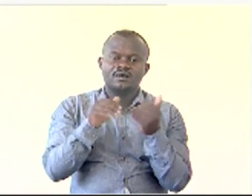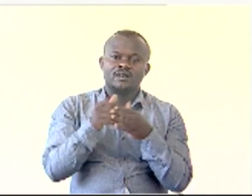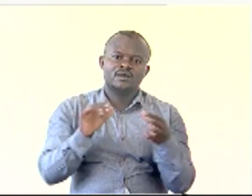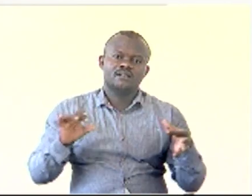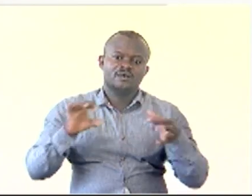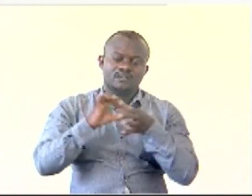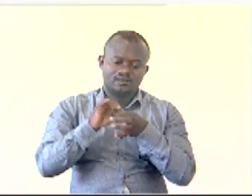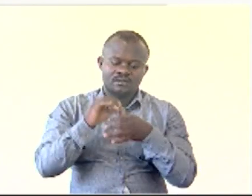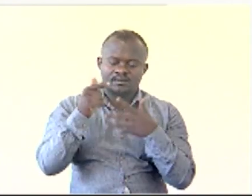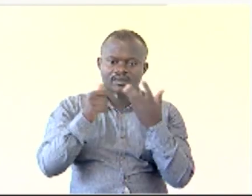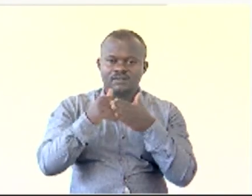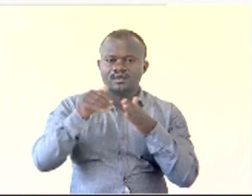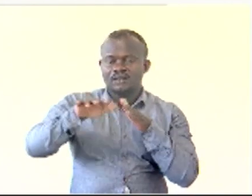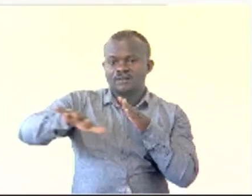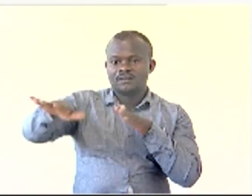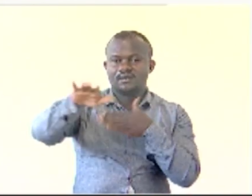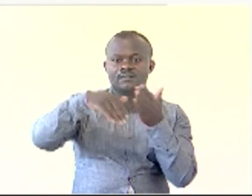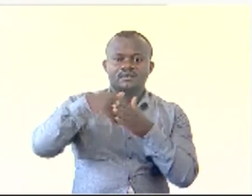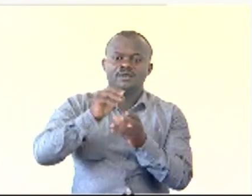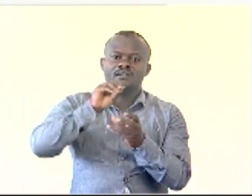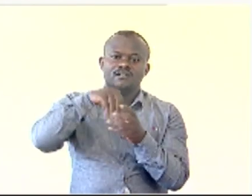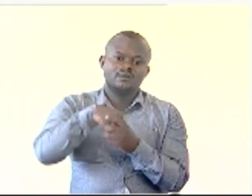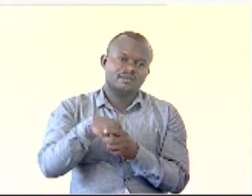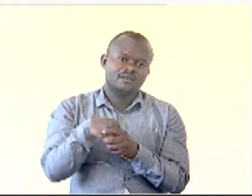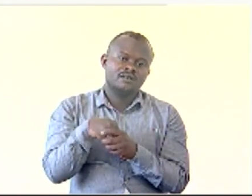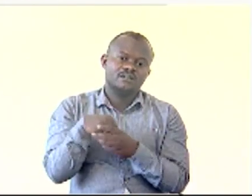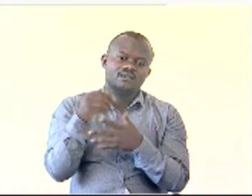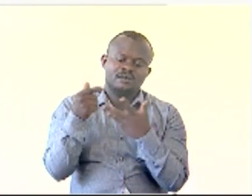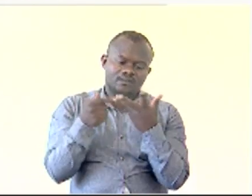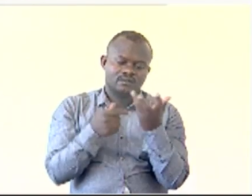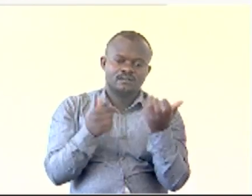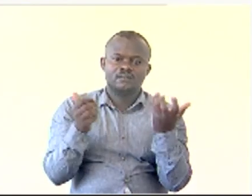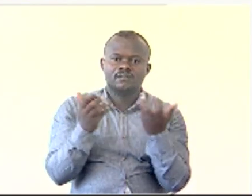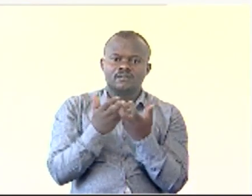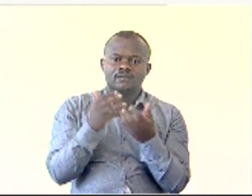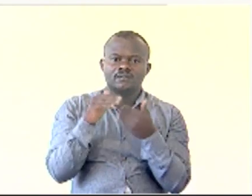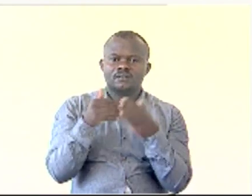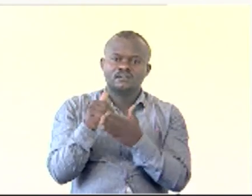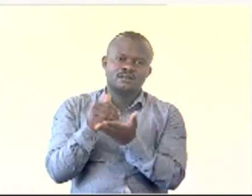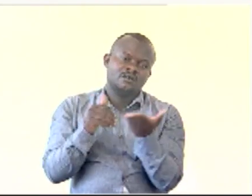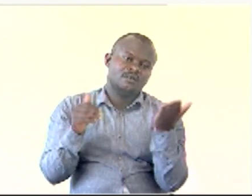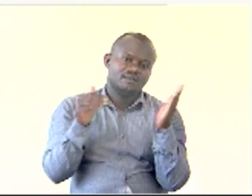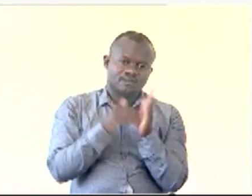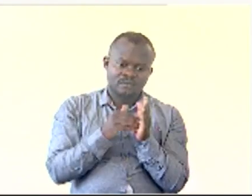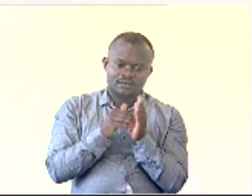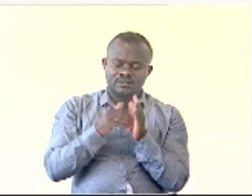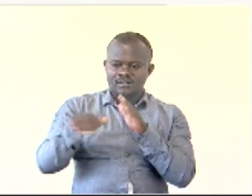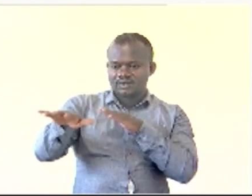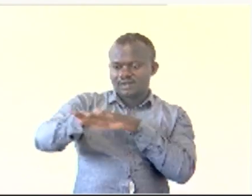adjoining articular surface. They include Sada joints, which is comprised of the Sada shapes and even articulated